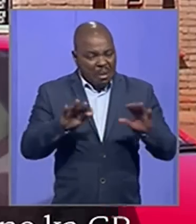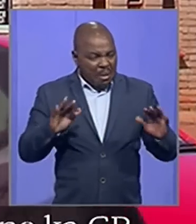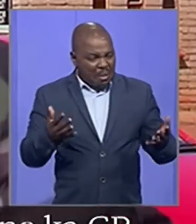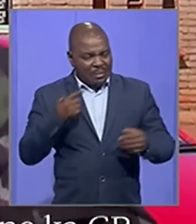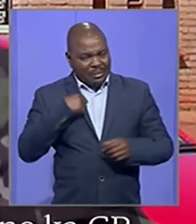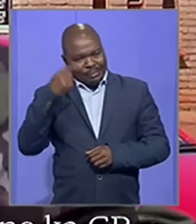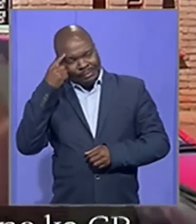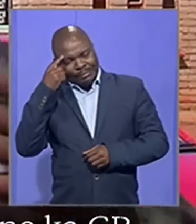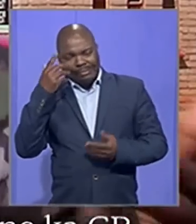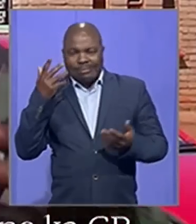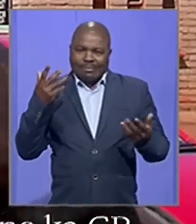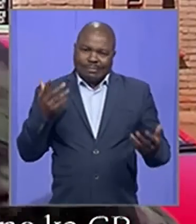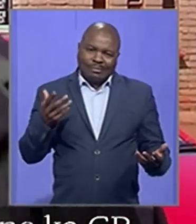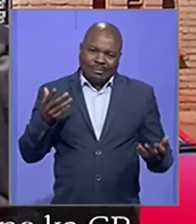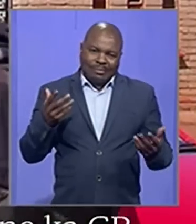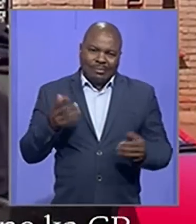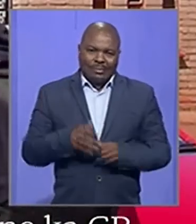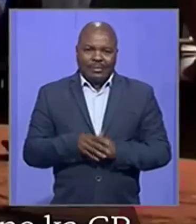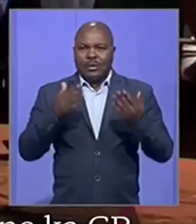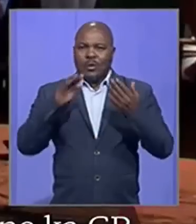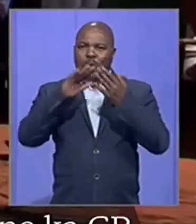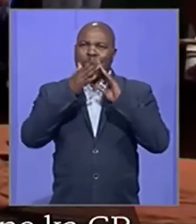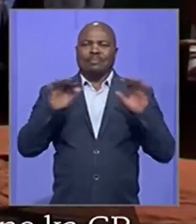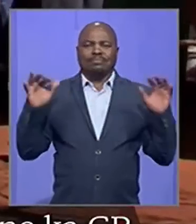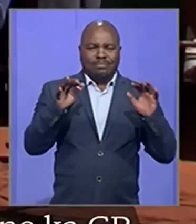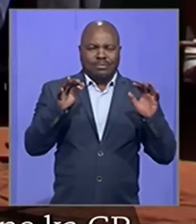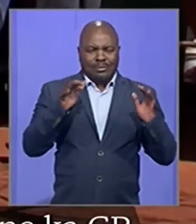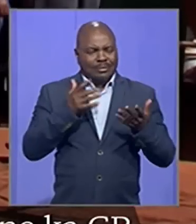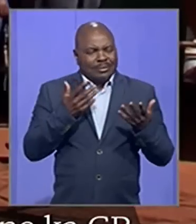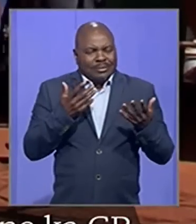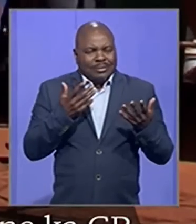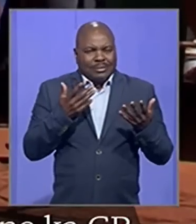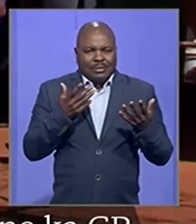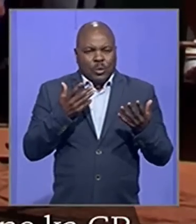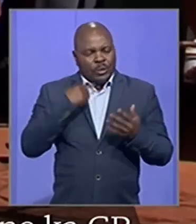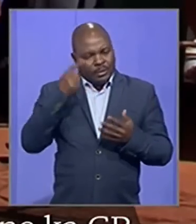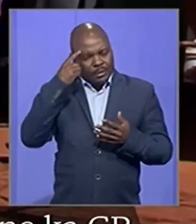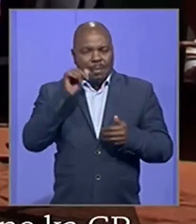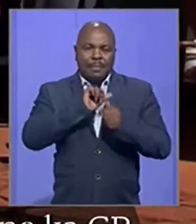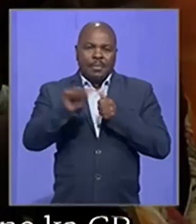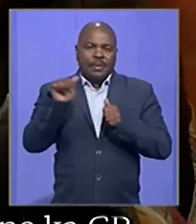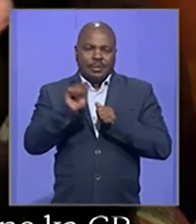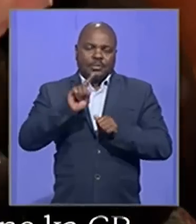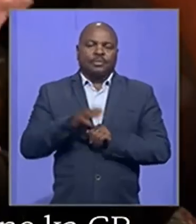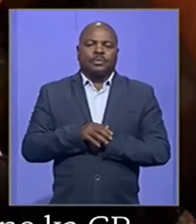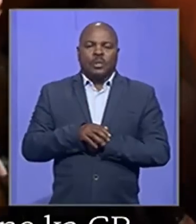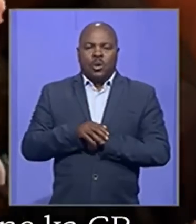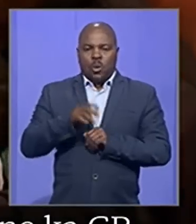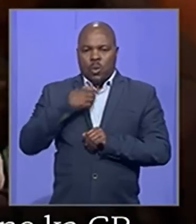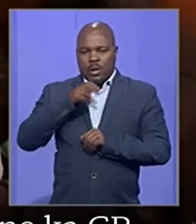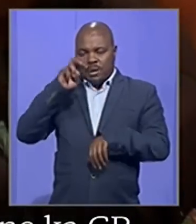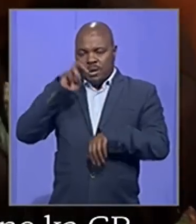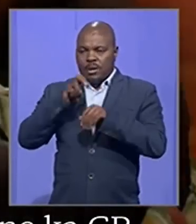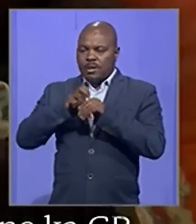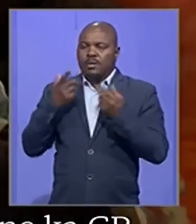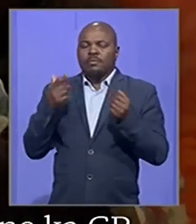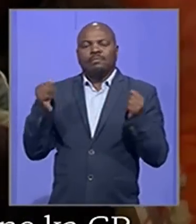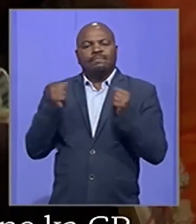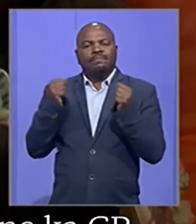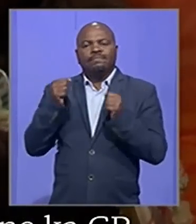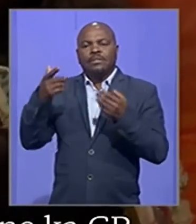tlo khotsofatsa ba lelapa le setšhaba at large, because we then re teteletse re batla undertaker e tla